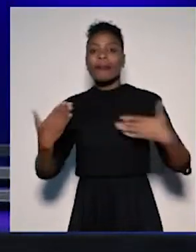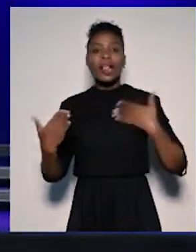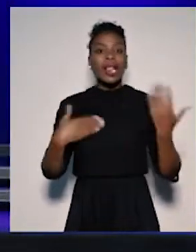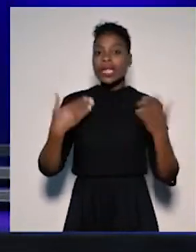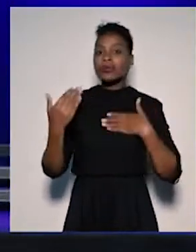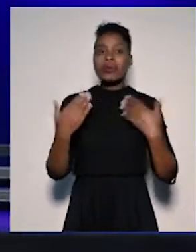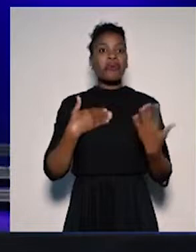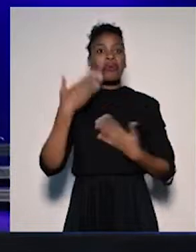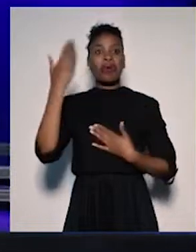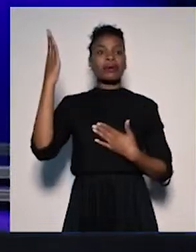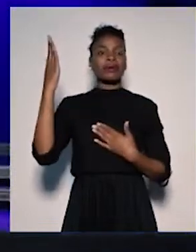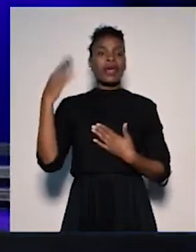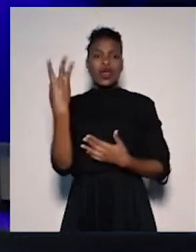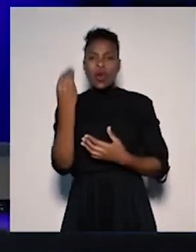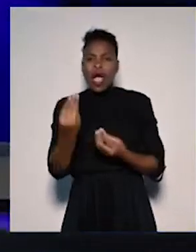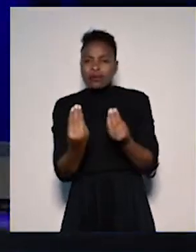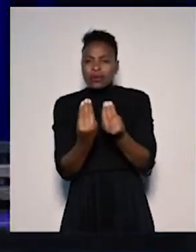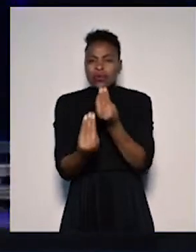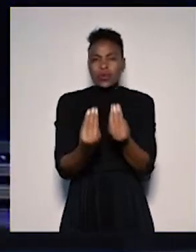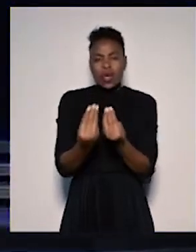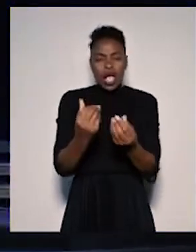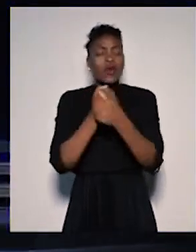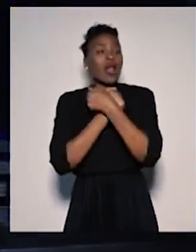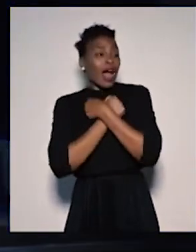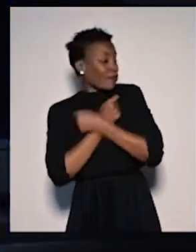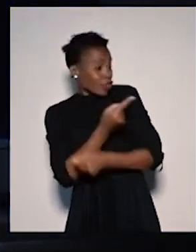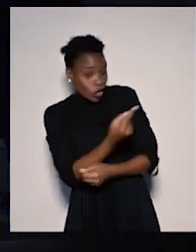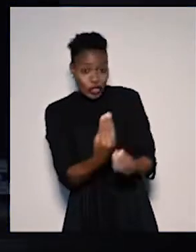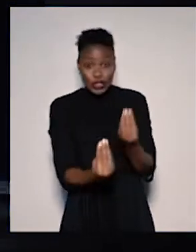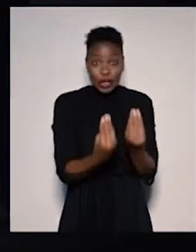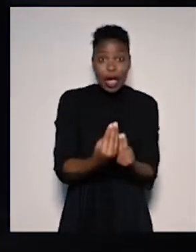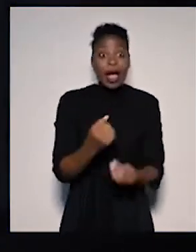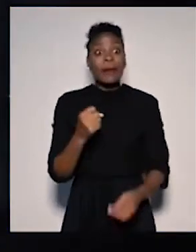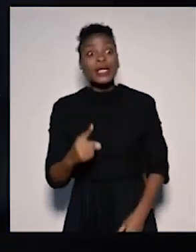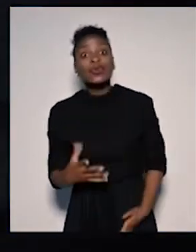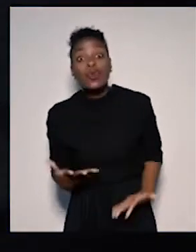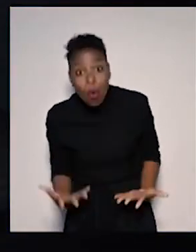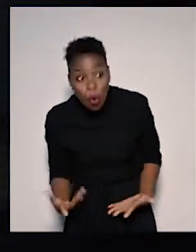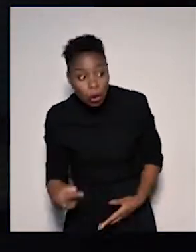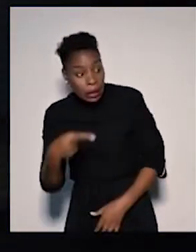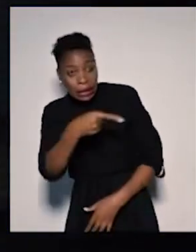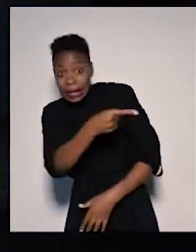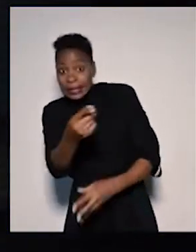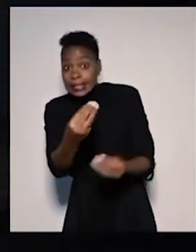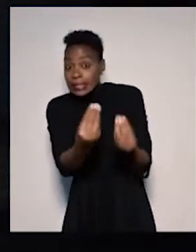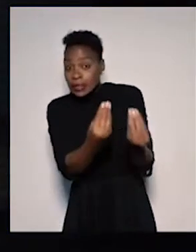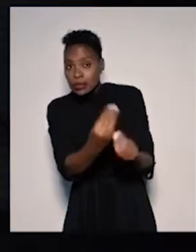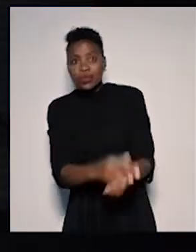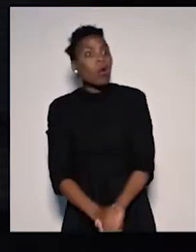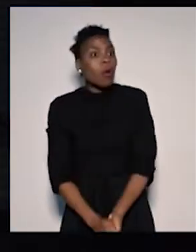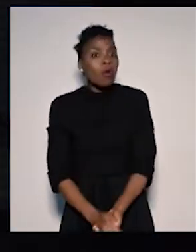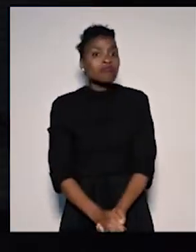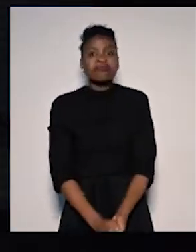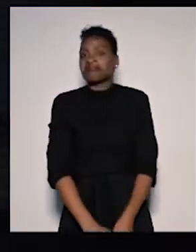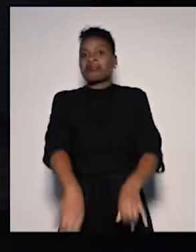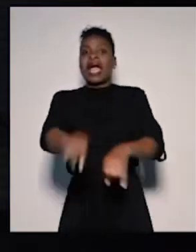Just like when you have children, you love those kids, but there are some of these kids. But you lay in the